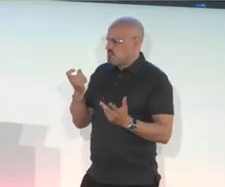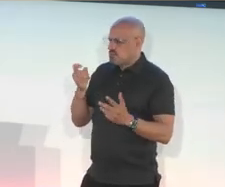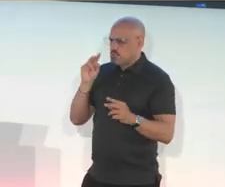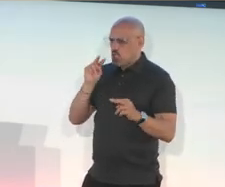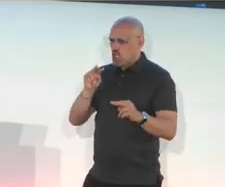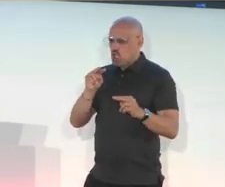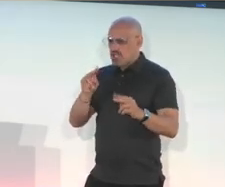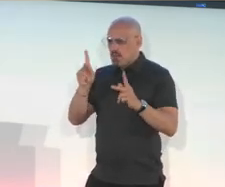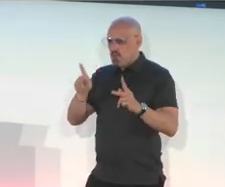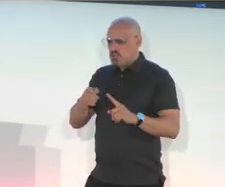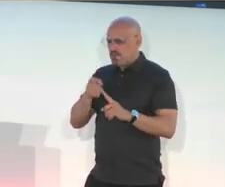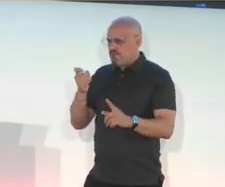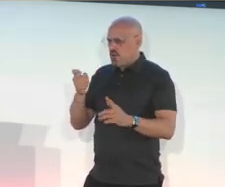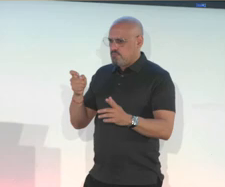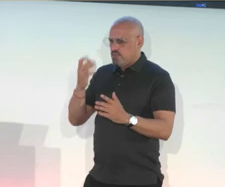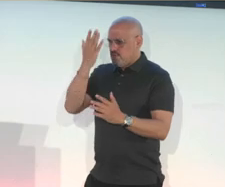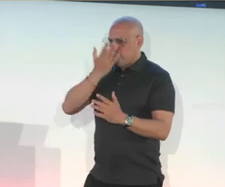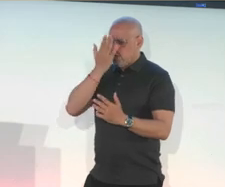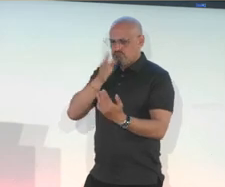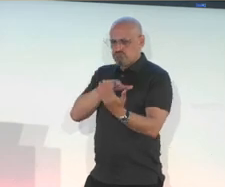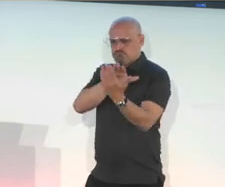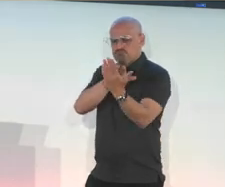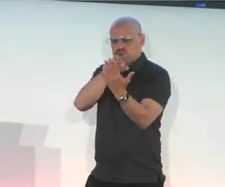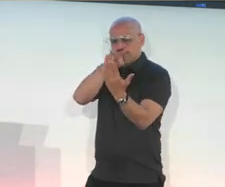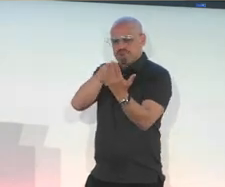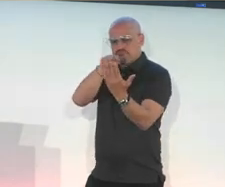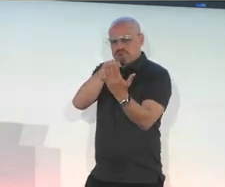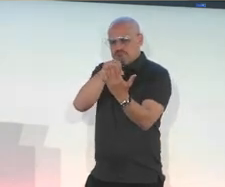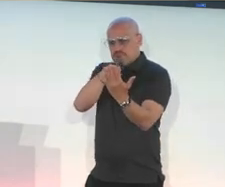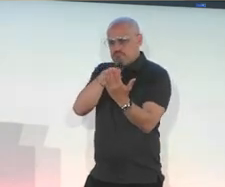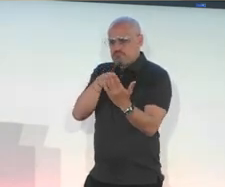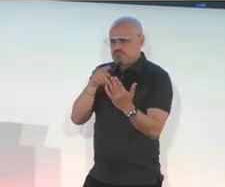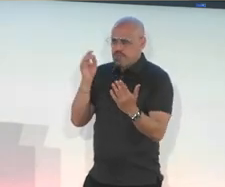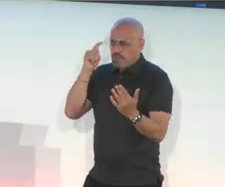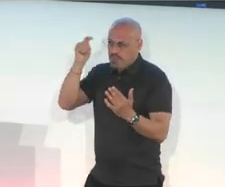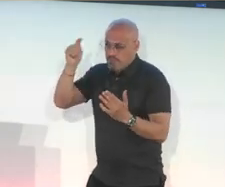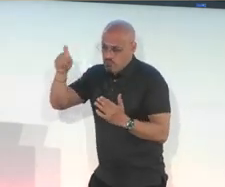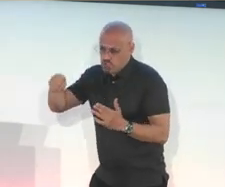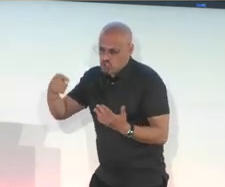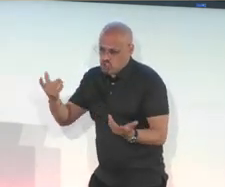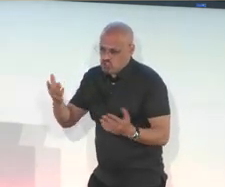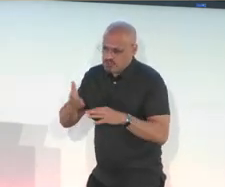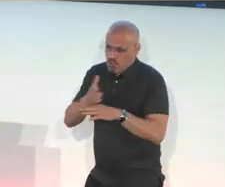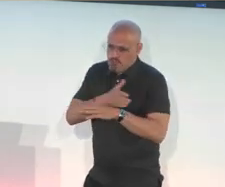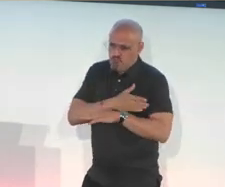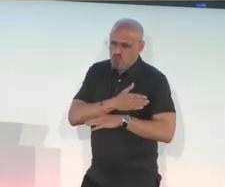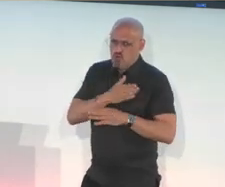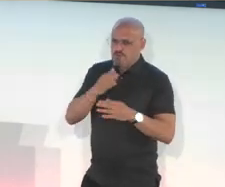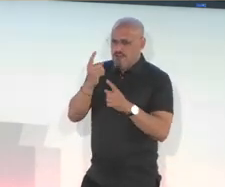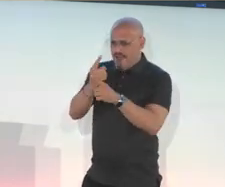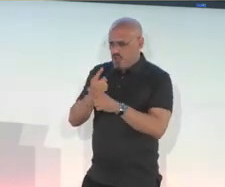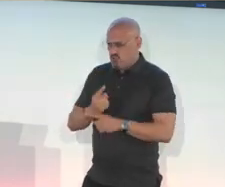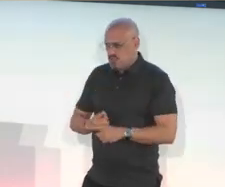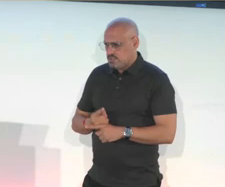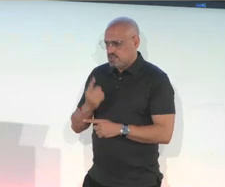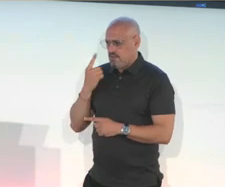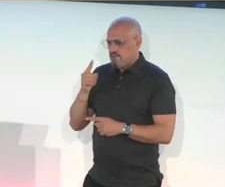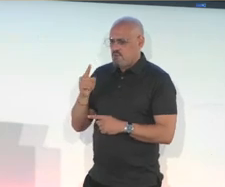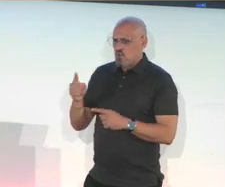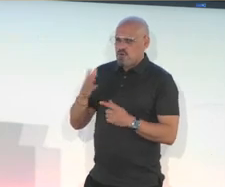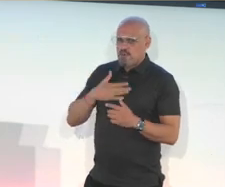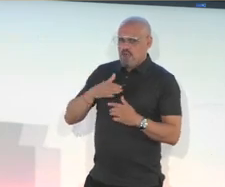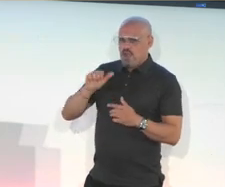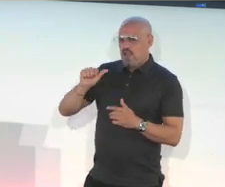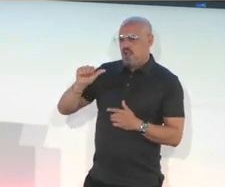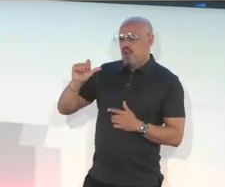looking at a person from a front view, in theory, that should improve the accuracy of my